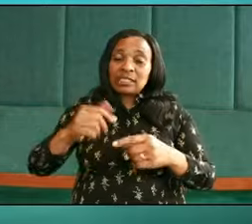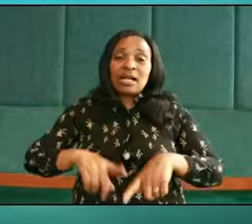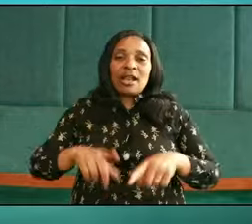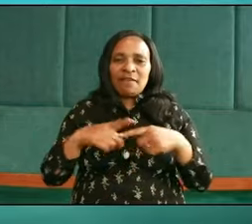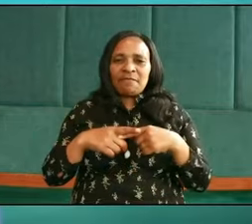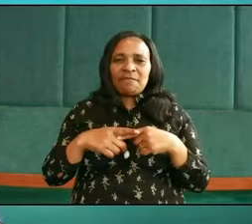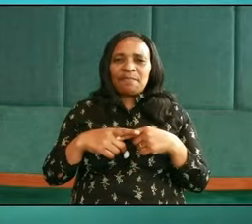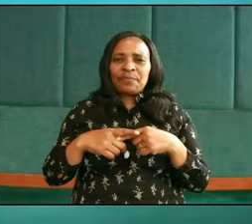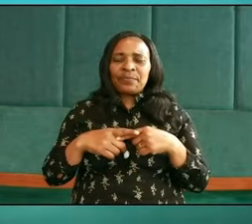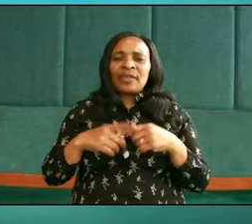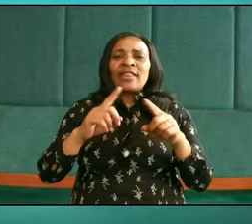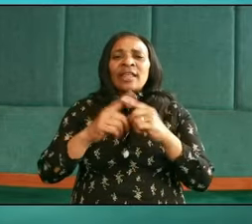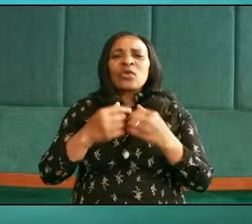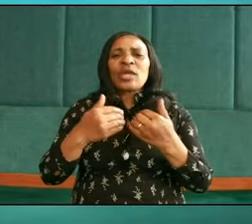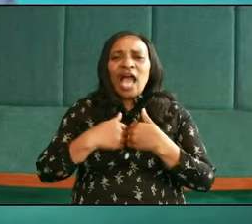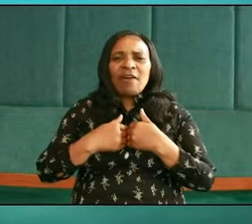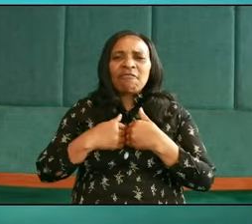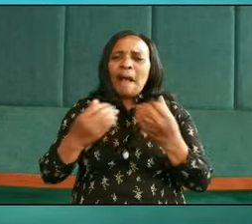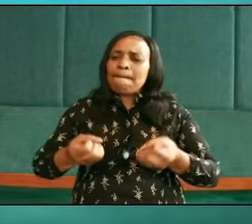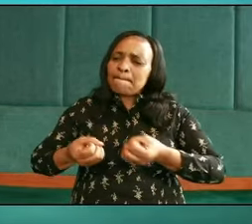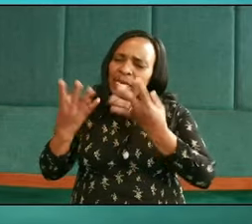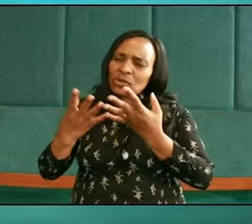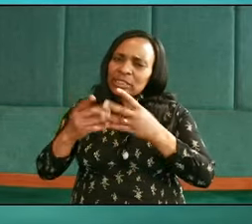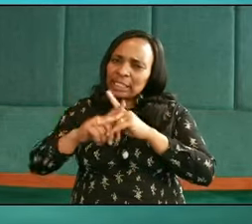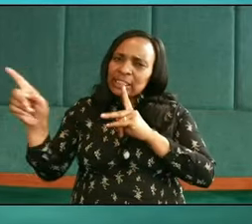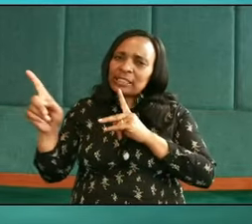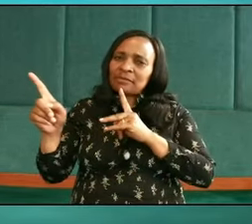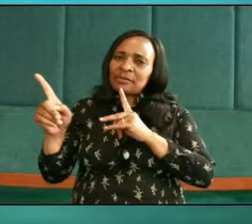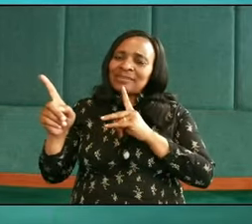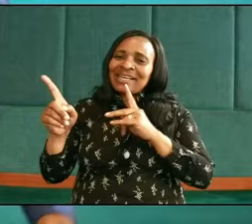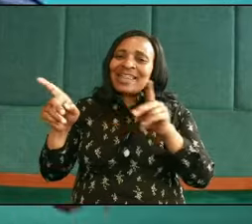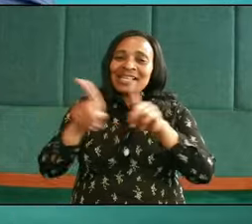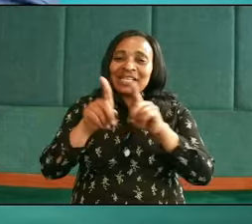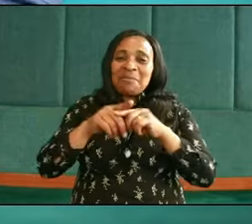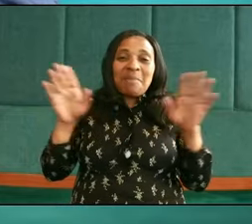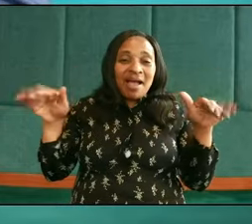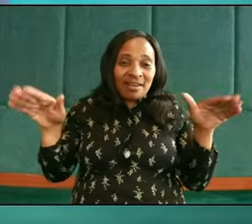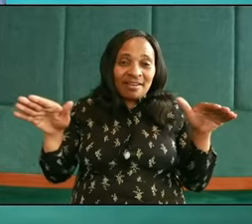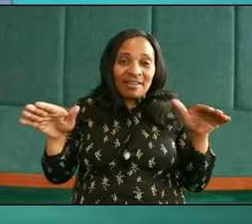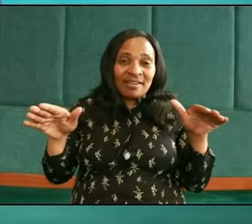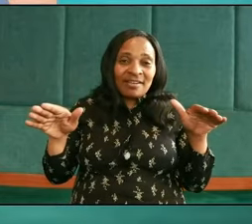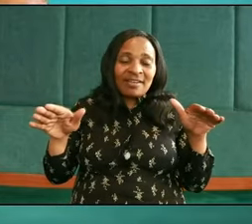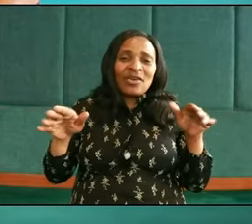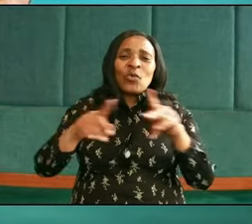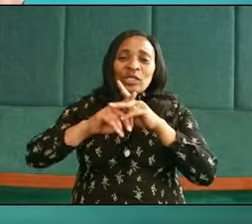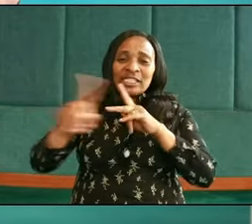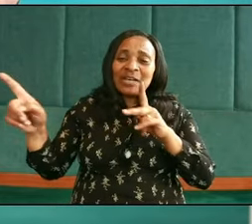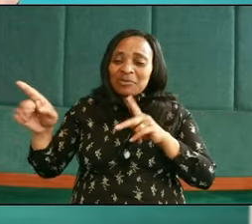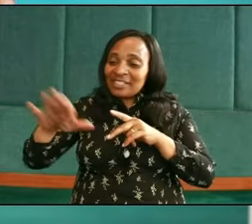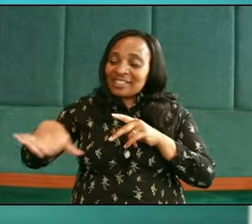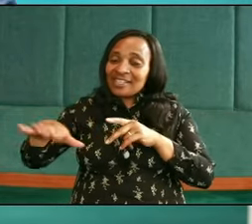But we had a miraculous escape. An escape like a bird. We escaped the